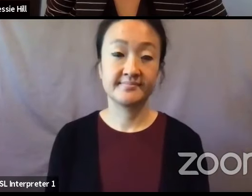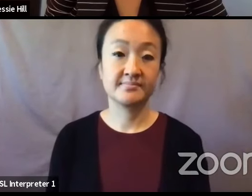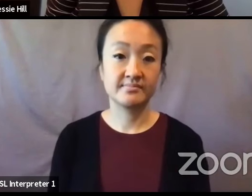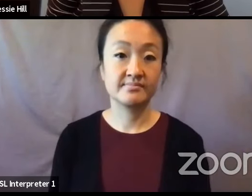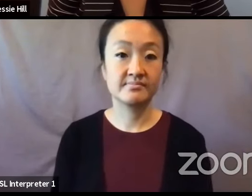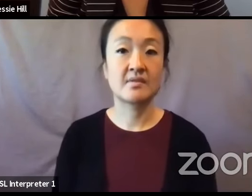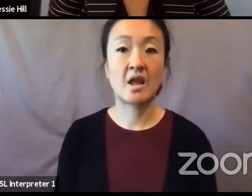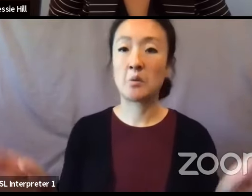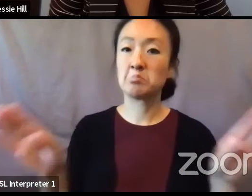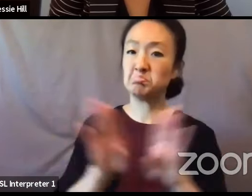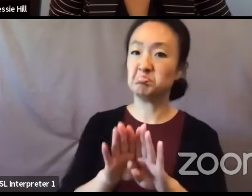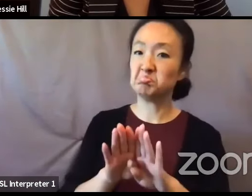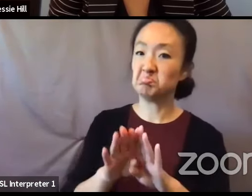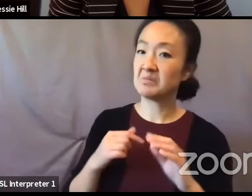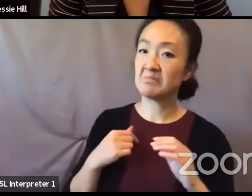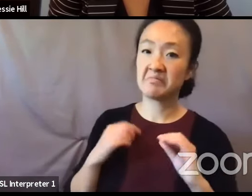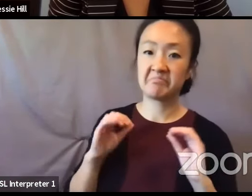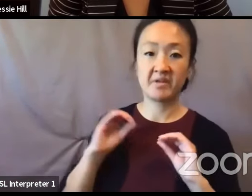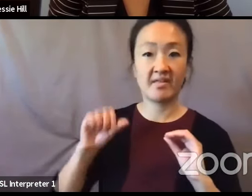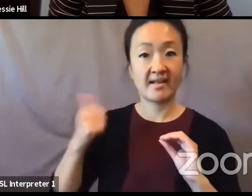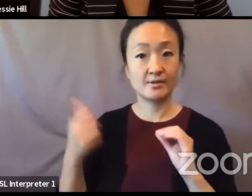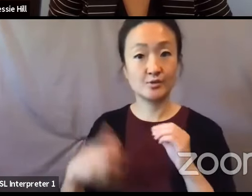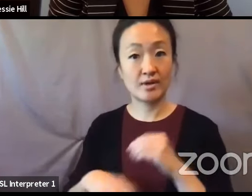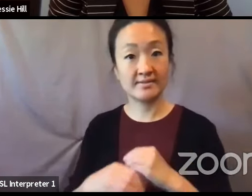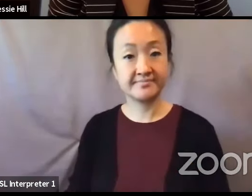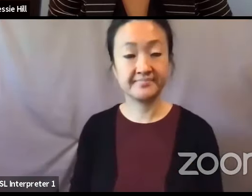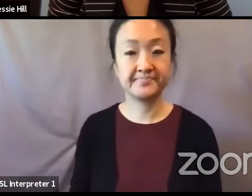know if Jonathan has anything to add.